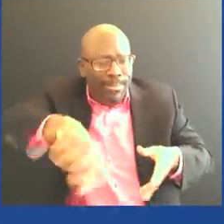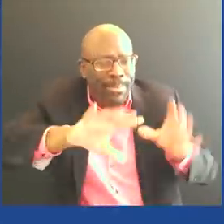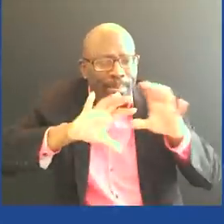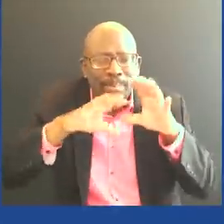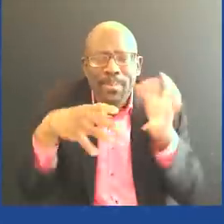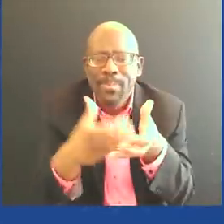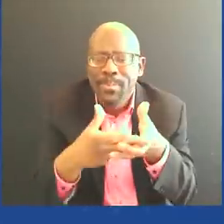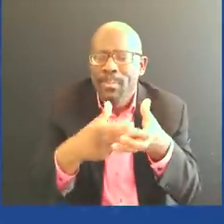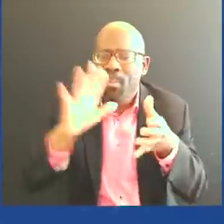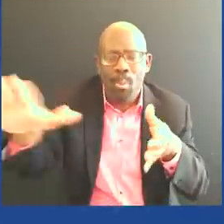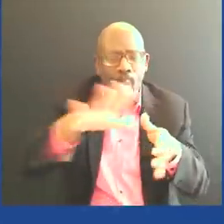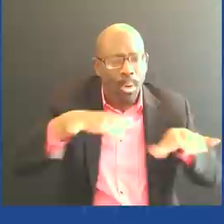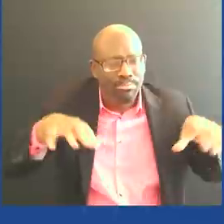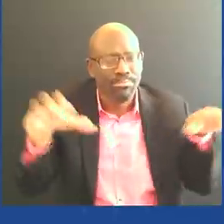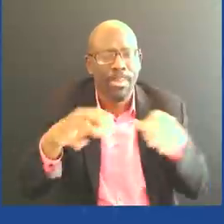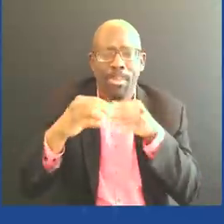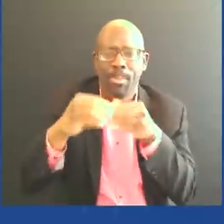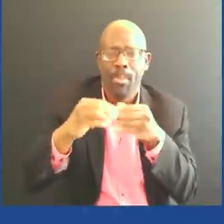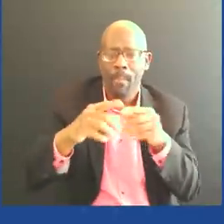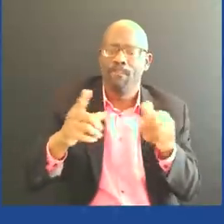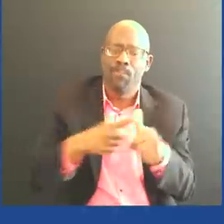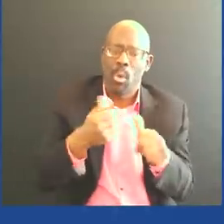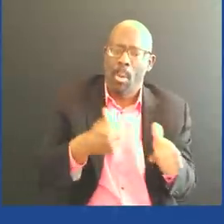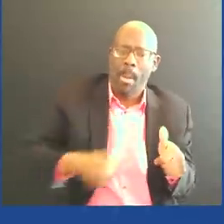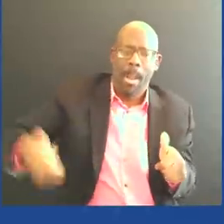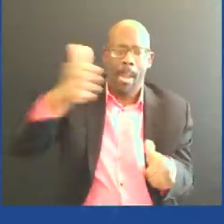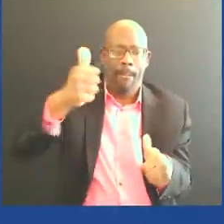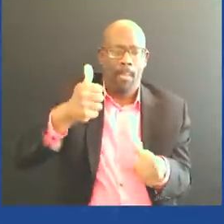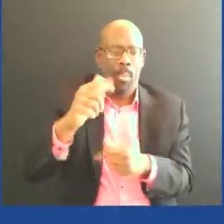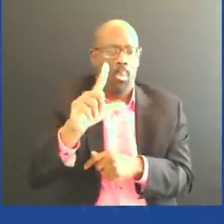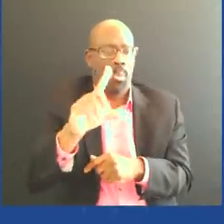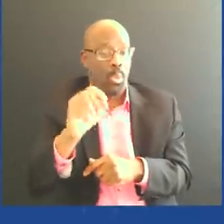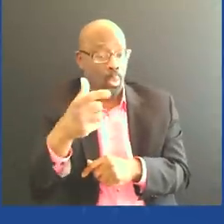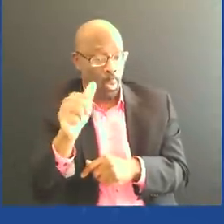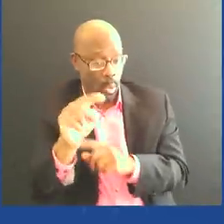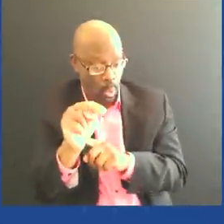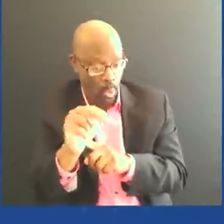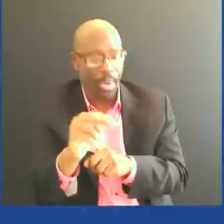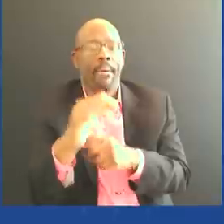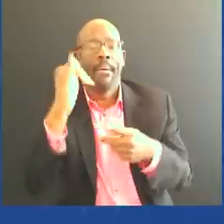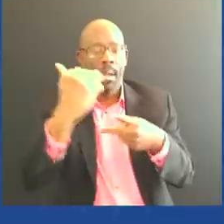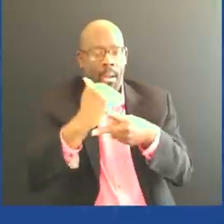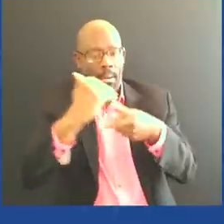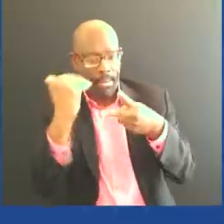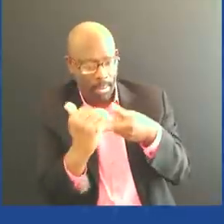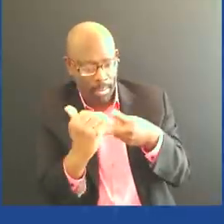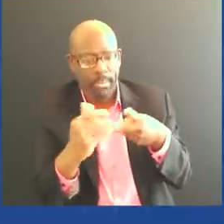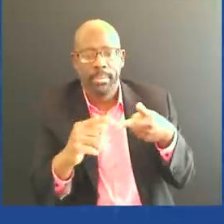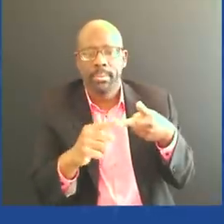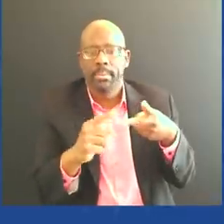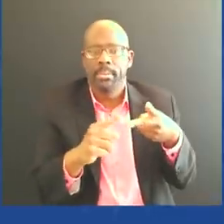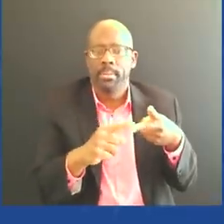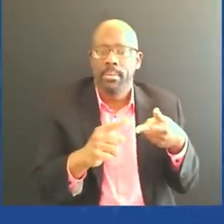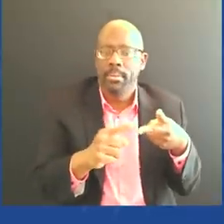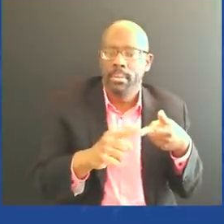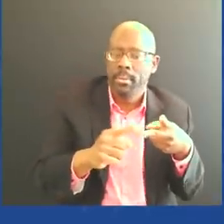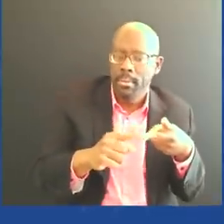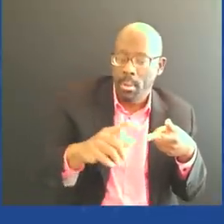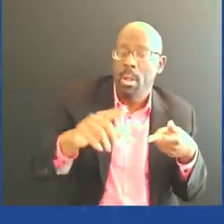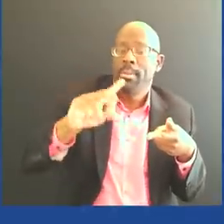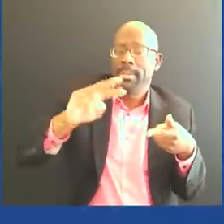now Commander Horton, as we've watched their progress, training and learning everything about their new home on the